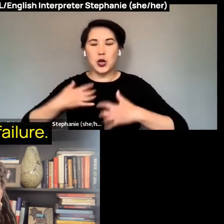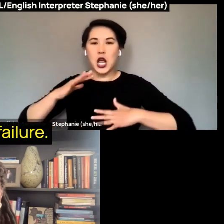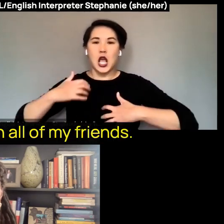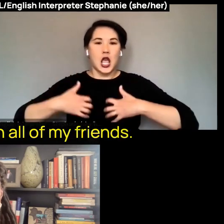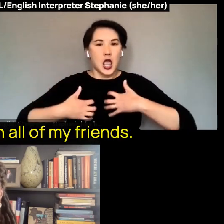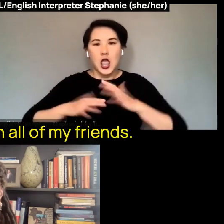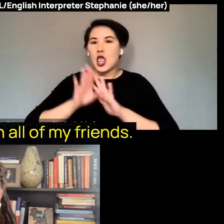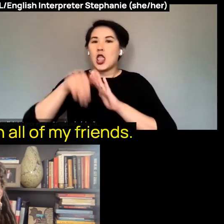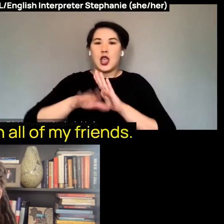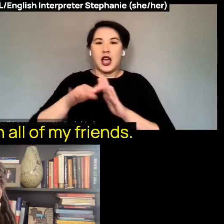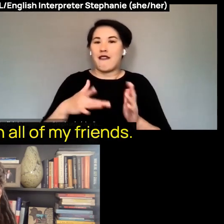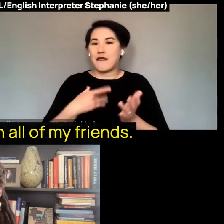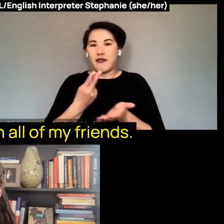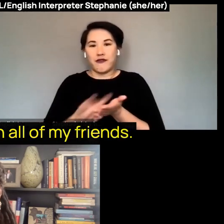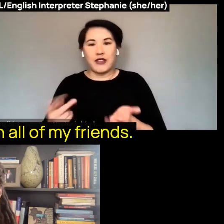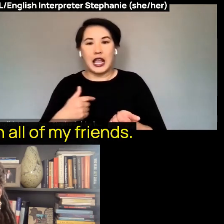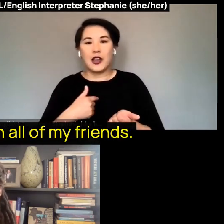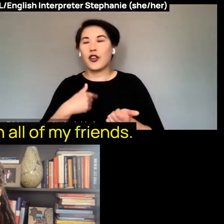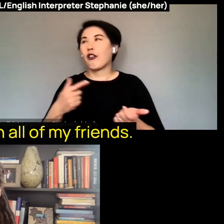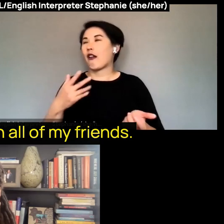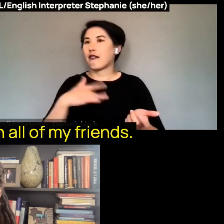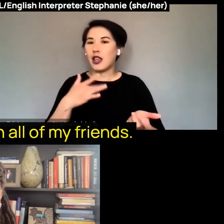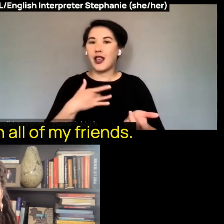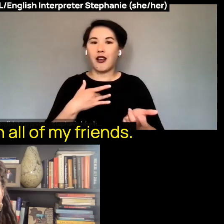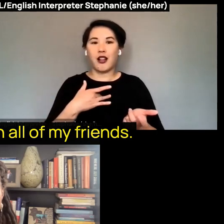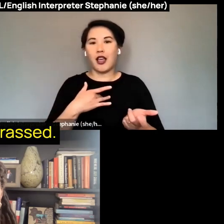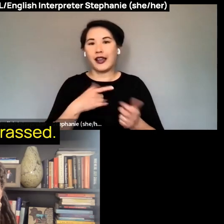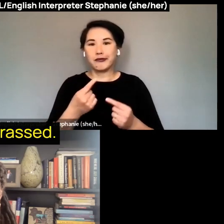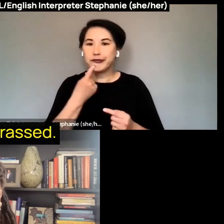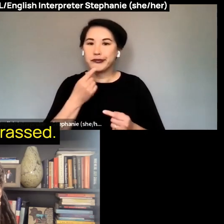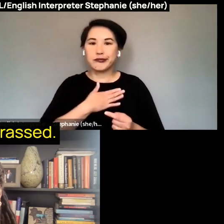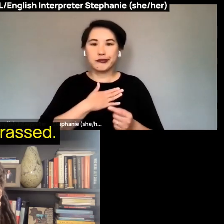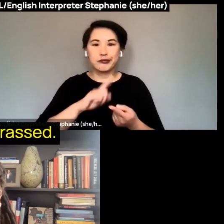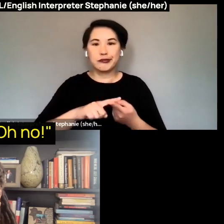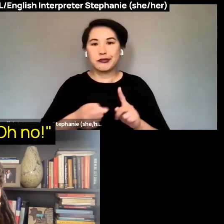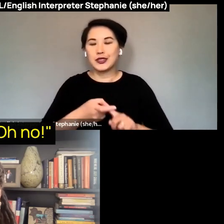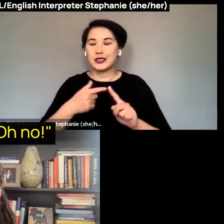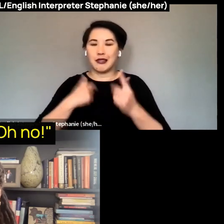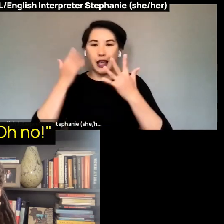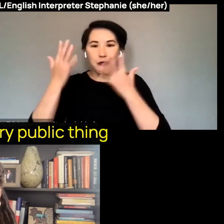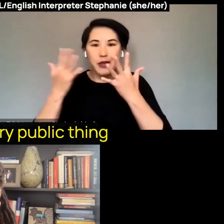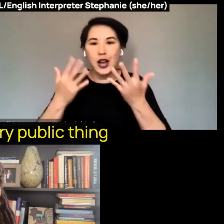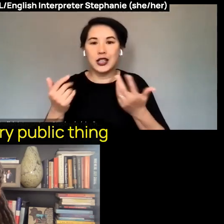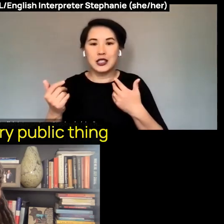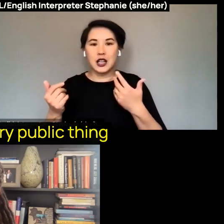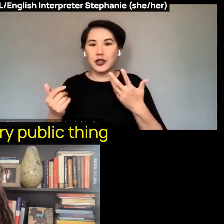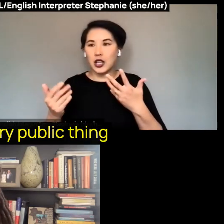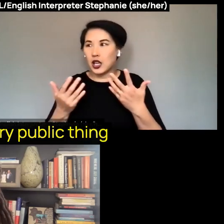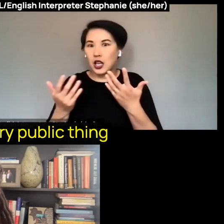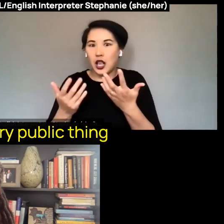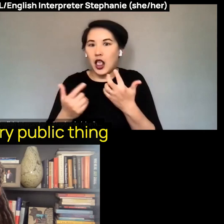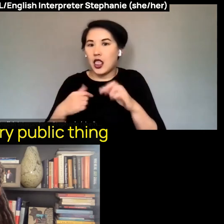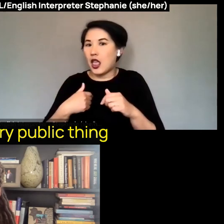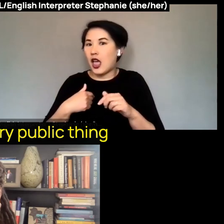failure. I felt like I had let down all of my friends. I was embarrassed. I was like, oh no, like I did this